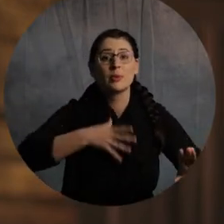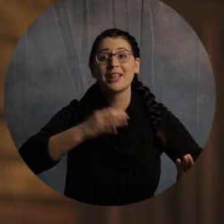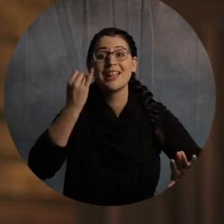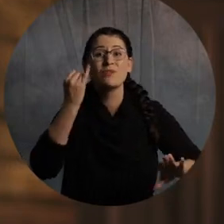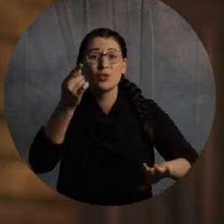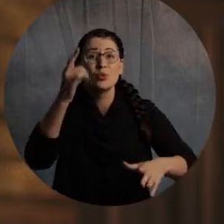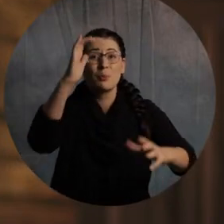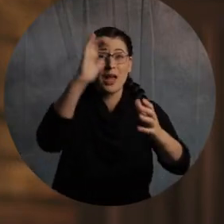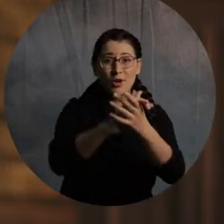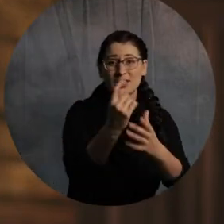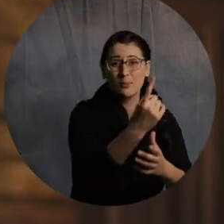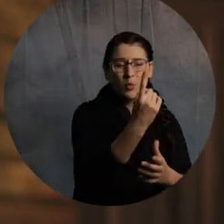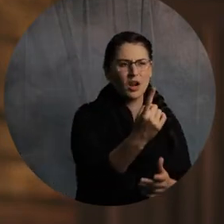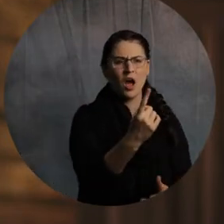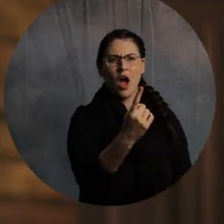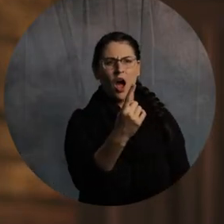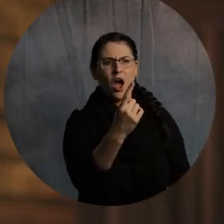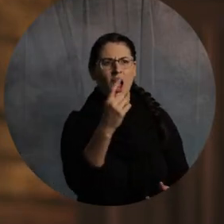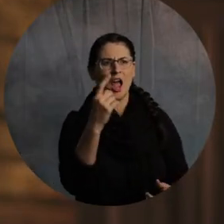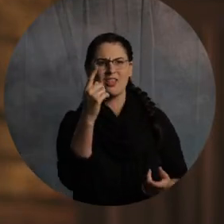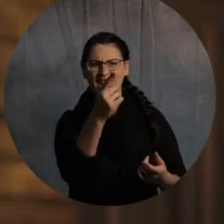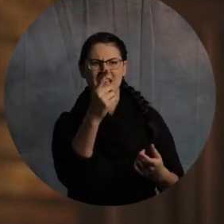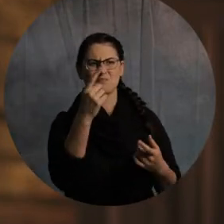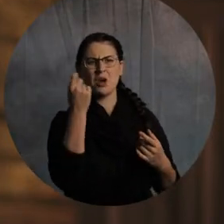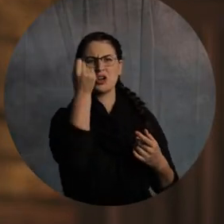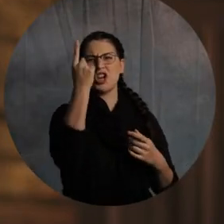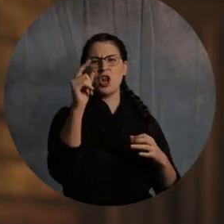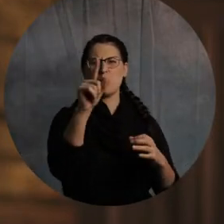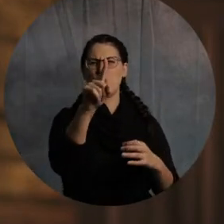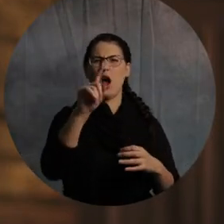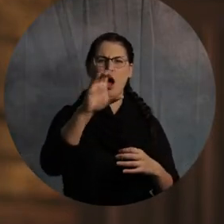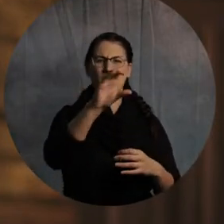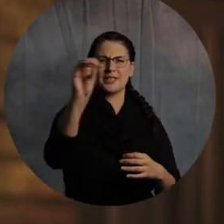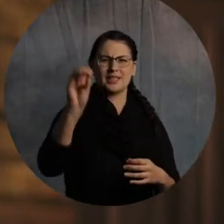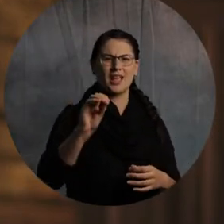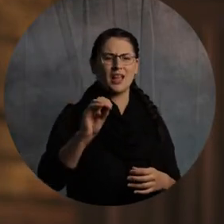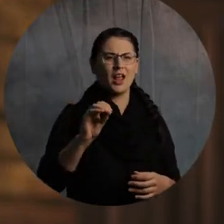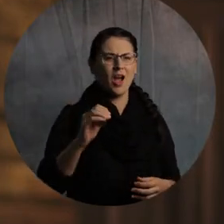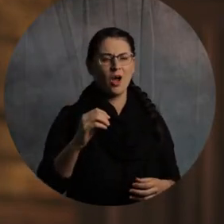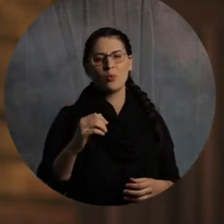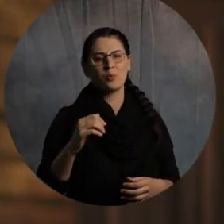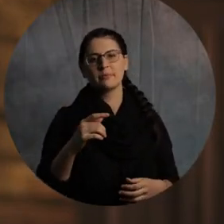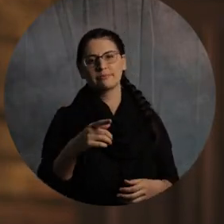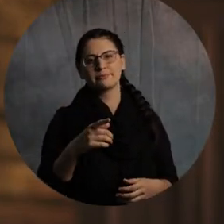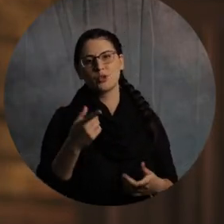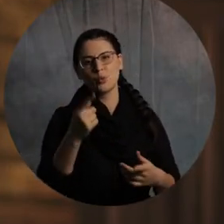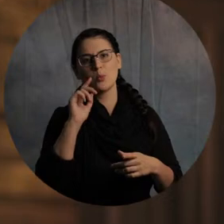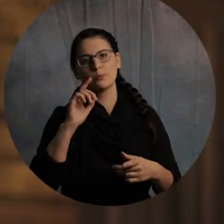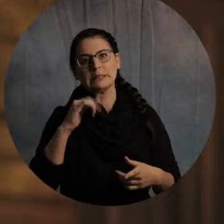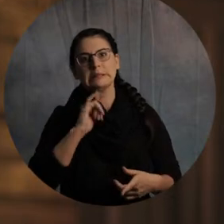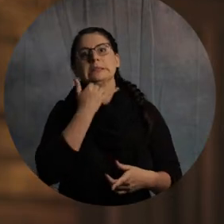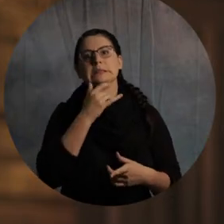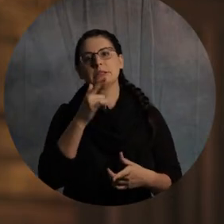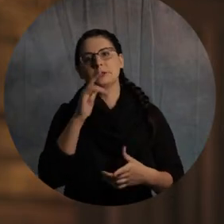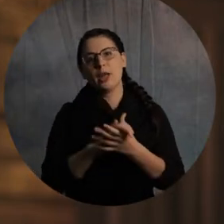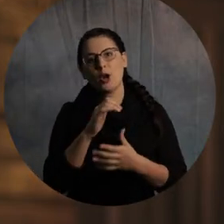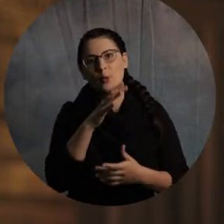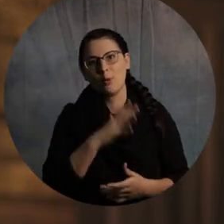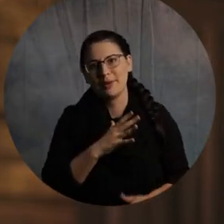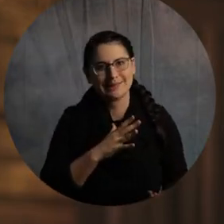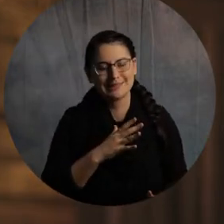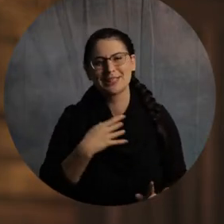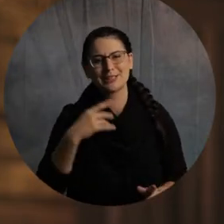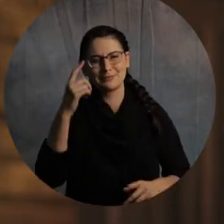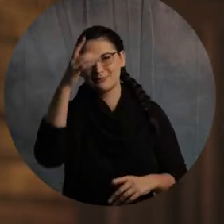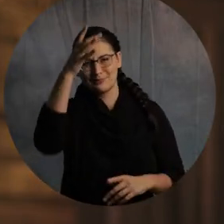don't get you. Y'all make no sense to us. All right. And I think the feeling is probably mutual. I think Carrie often looks at me like this. Like she